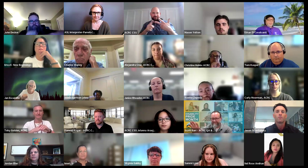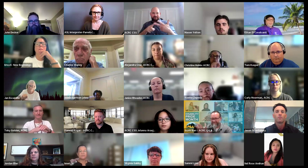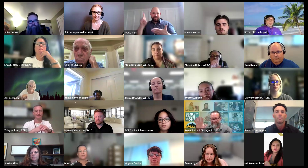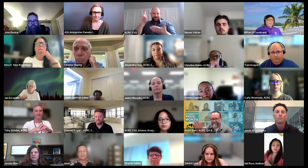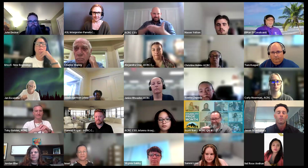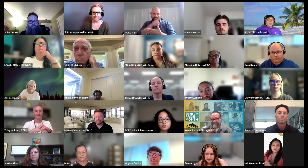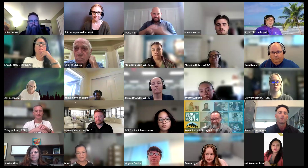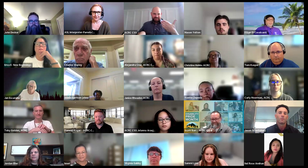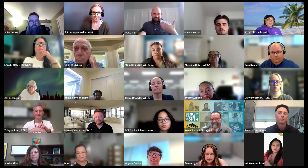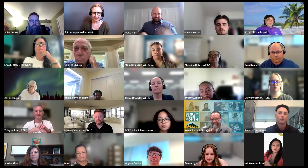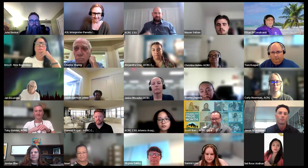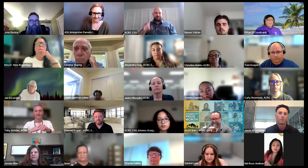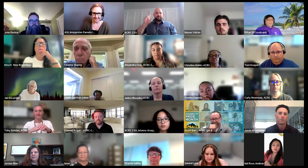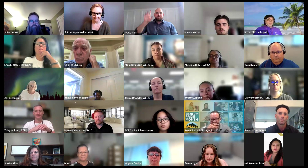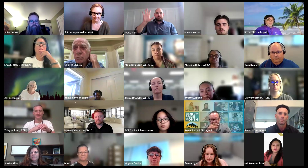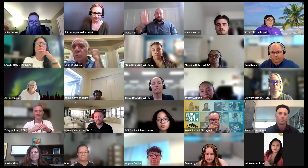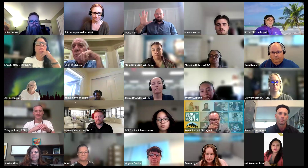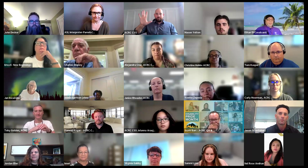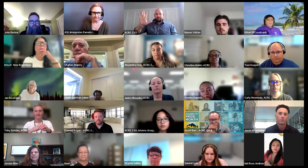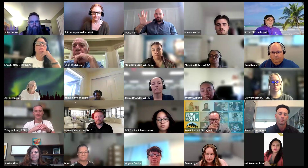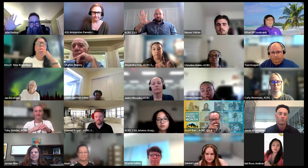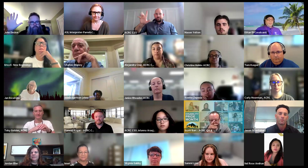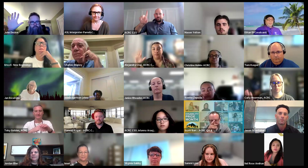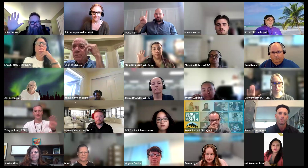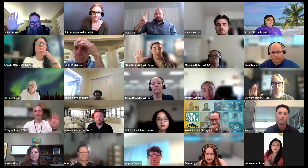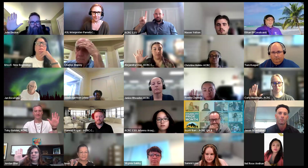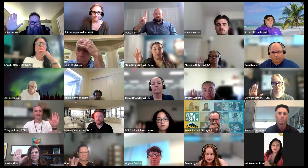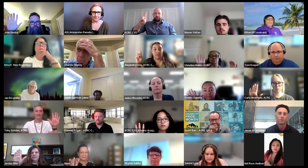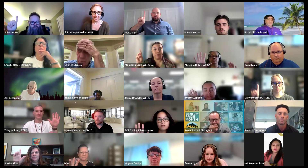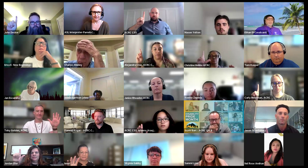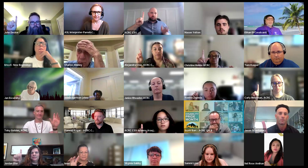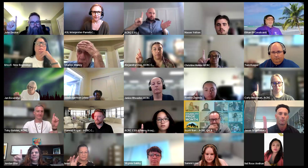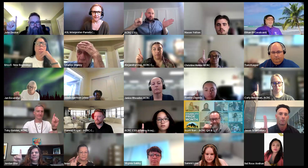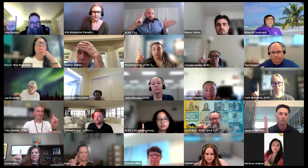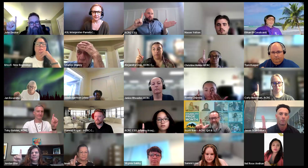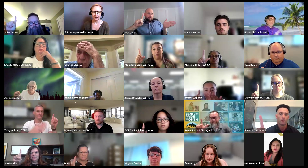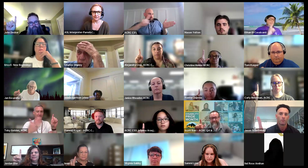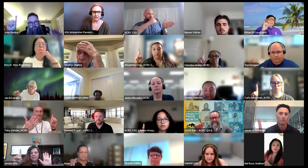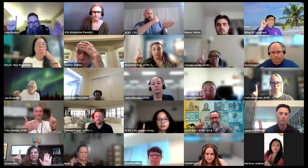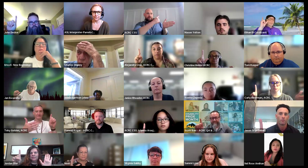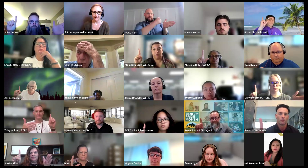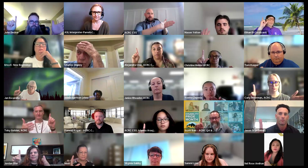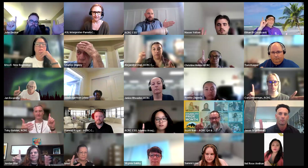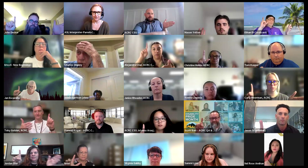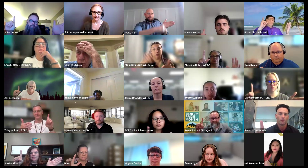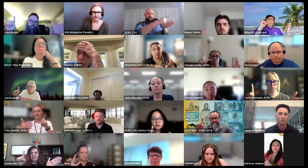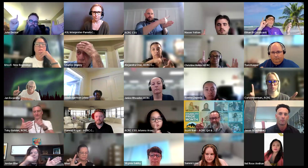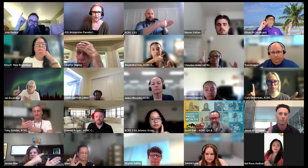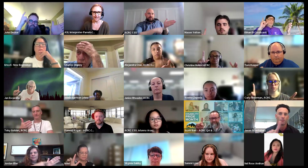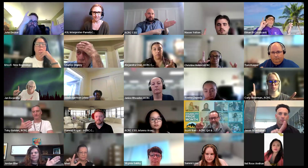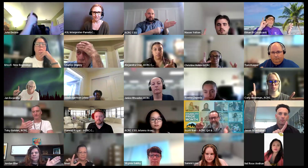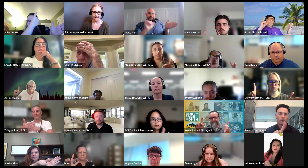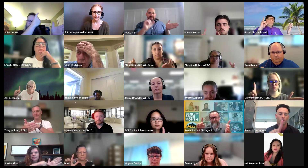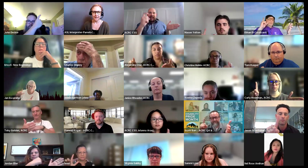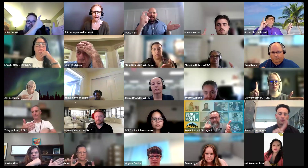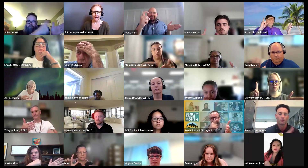appointment. Okay, and then the third sign is cancel. the wide open hand, and then bring it down into a pointer finger, just like a